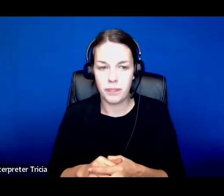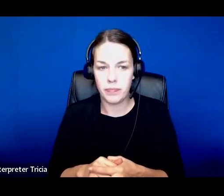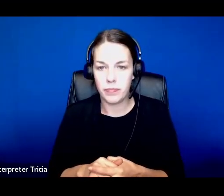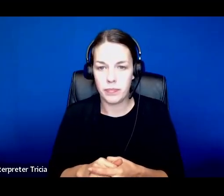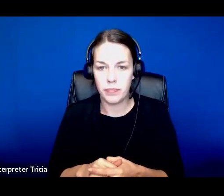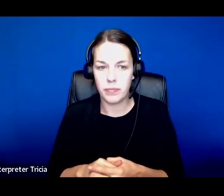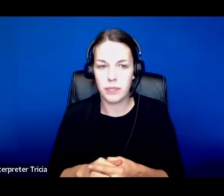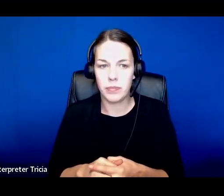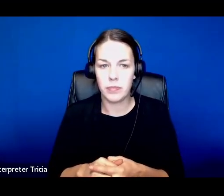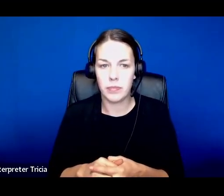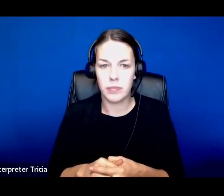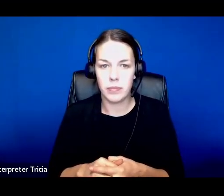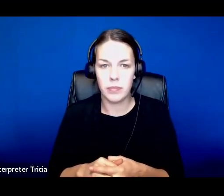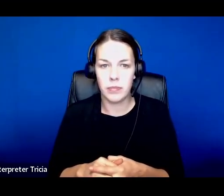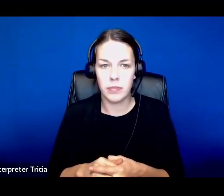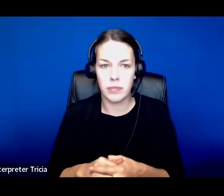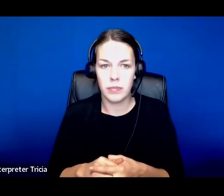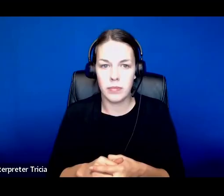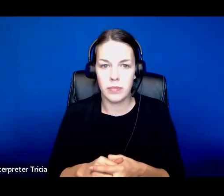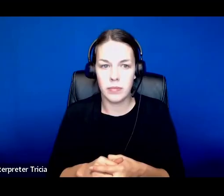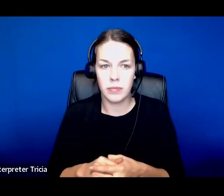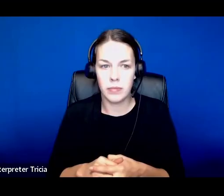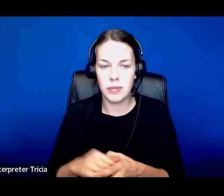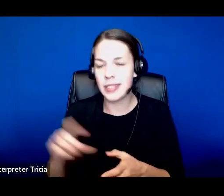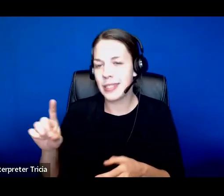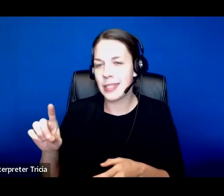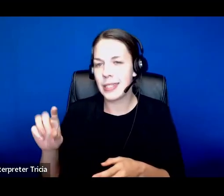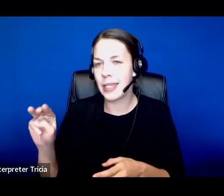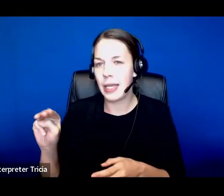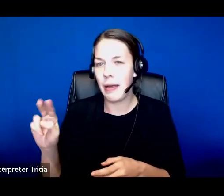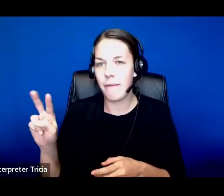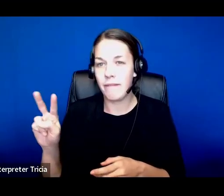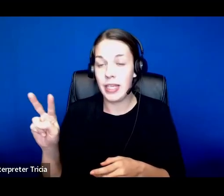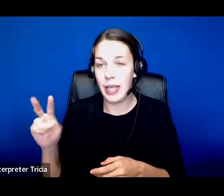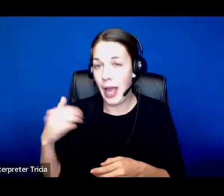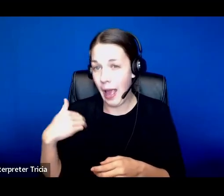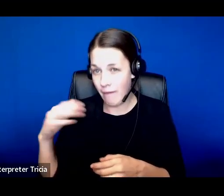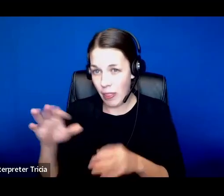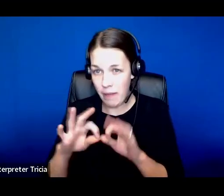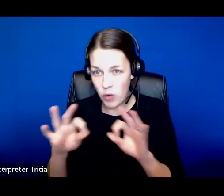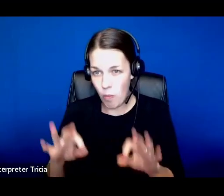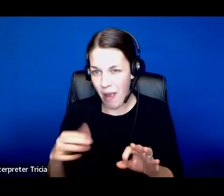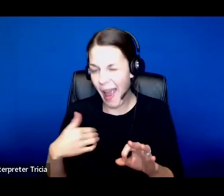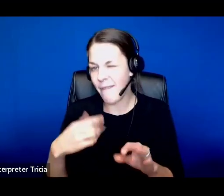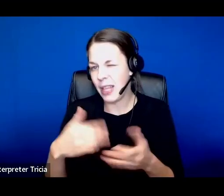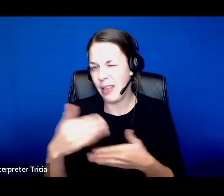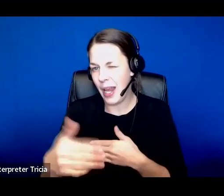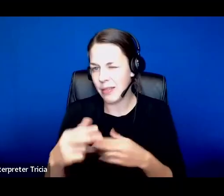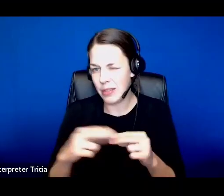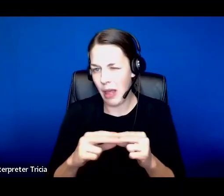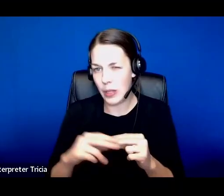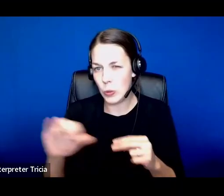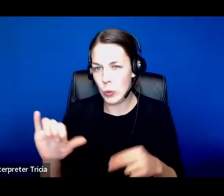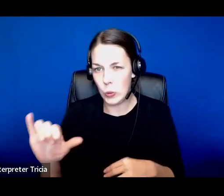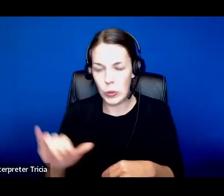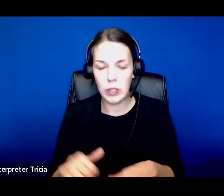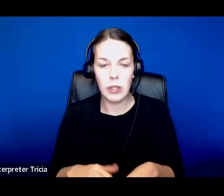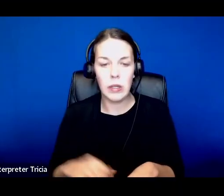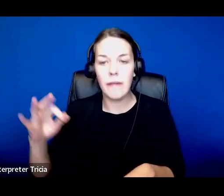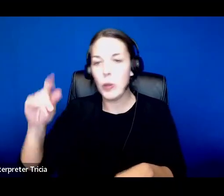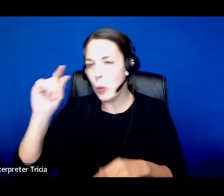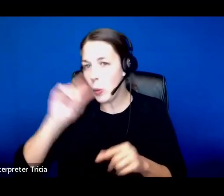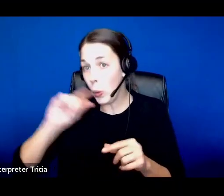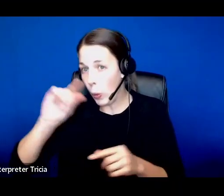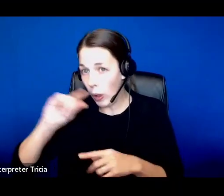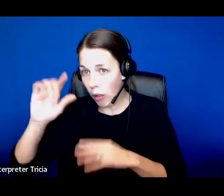The DMV has a form, and I've got it in some following slides. If you Google